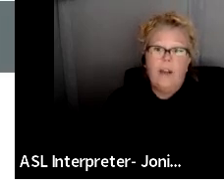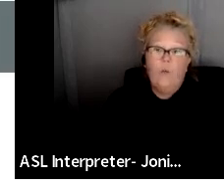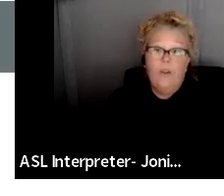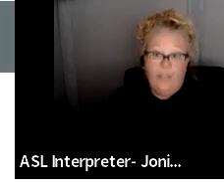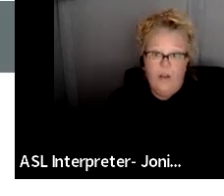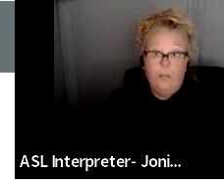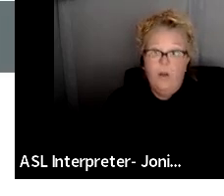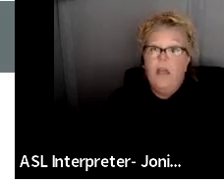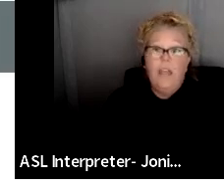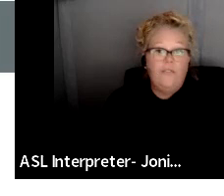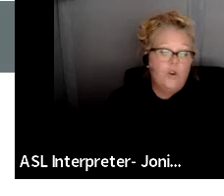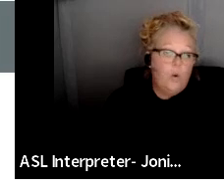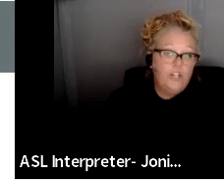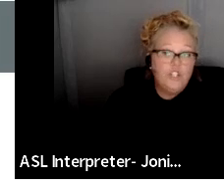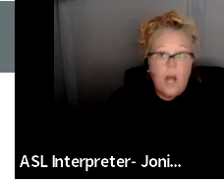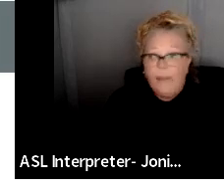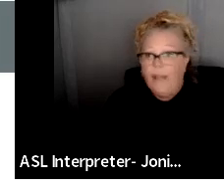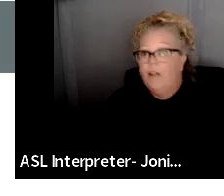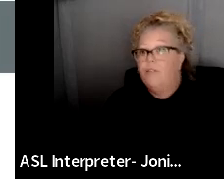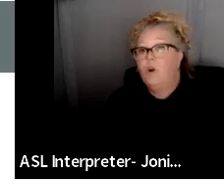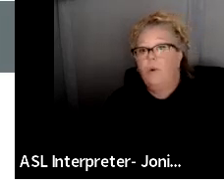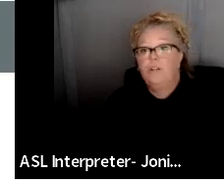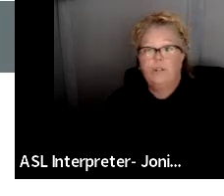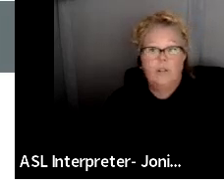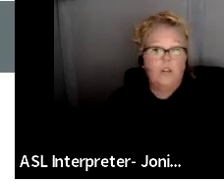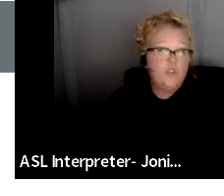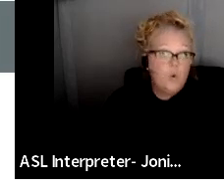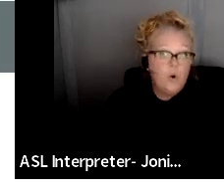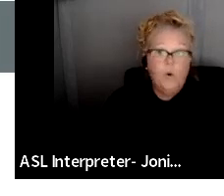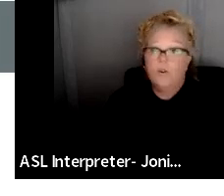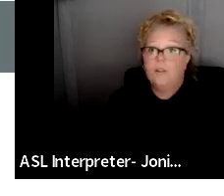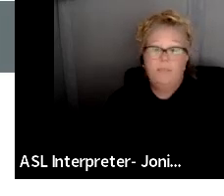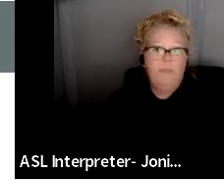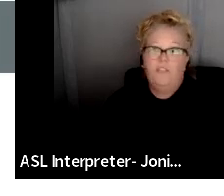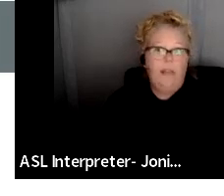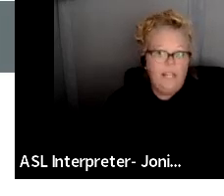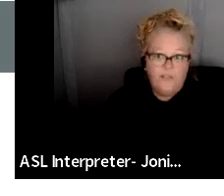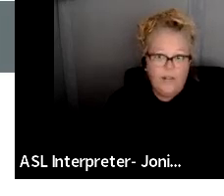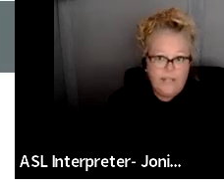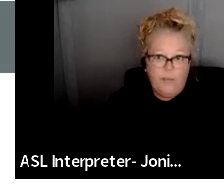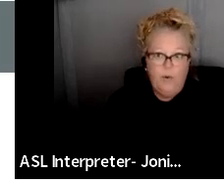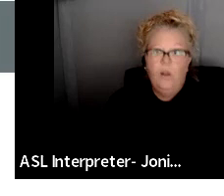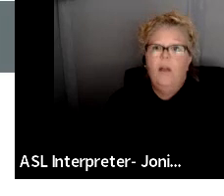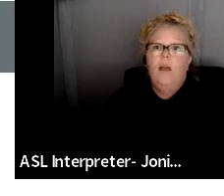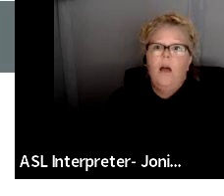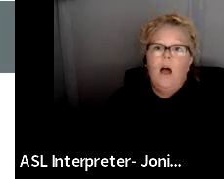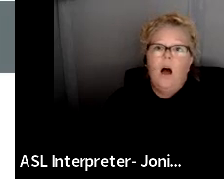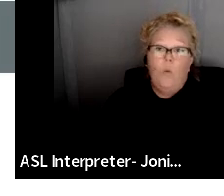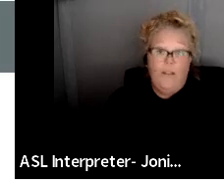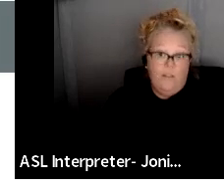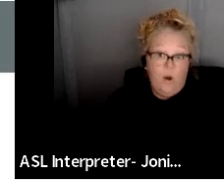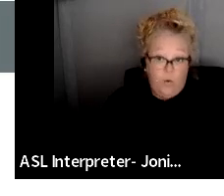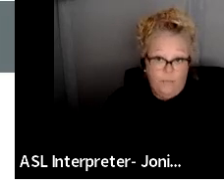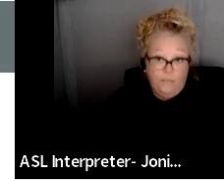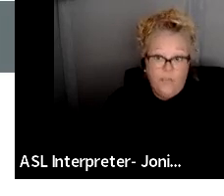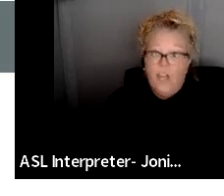to carry with them if they're going shopping, they're going to a store or some type of place, for example,